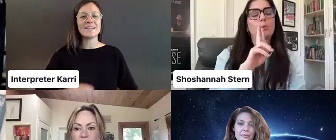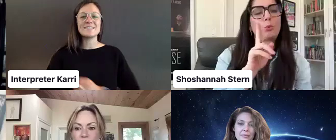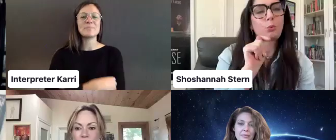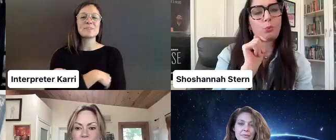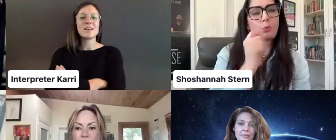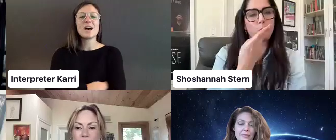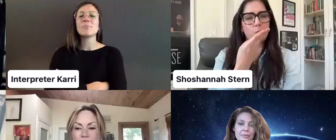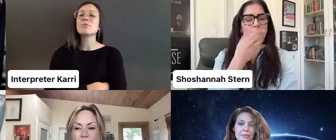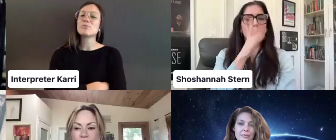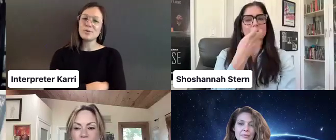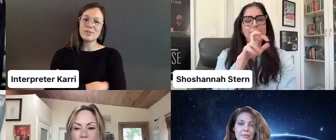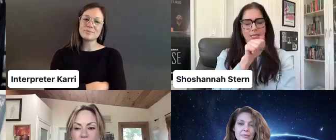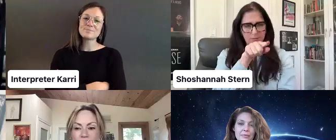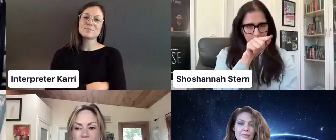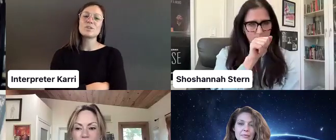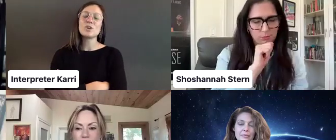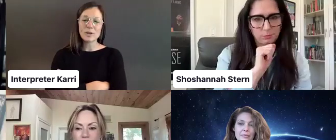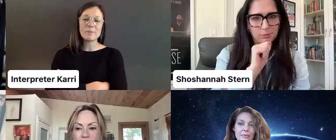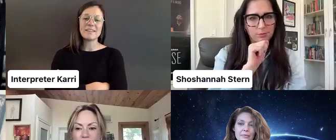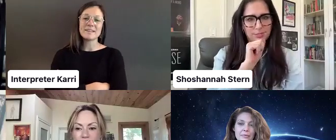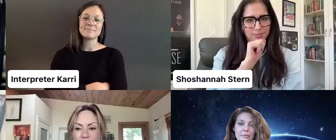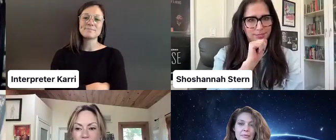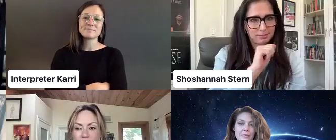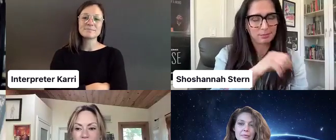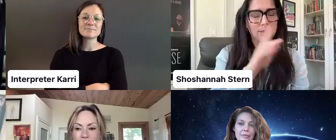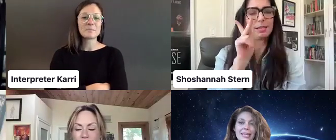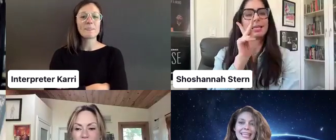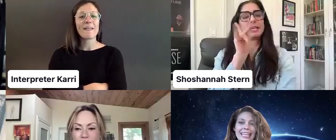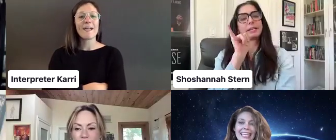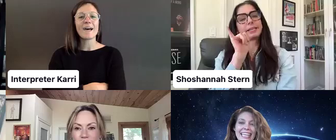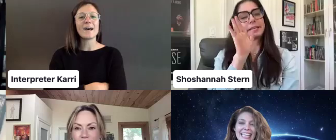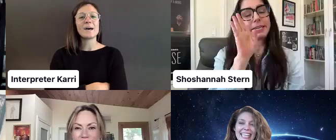Oh, I see. Ruth, you're going to be pizza.